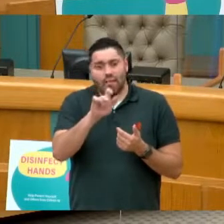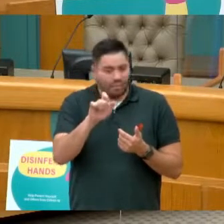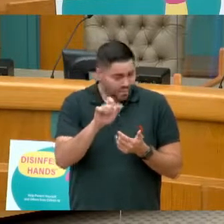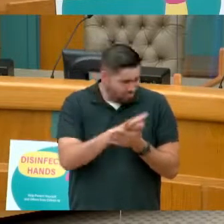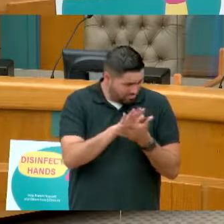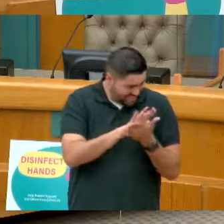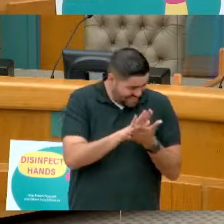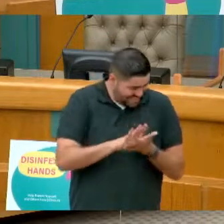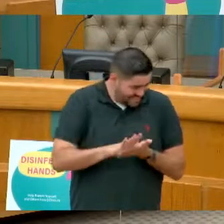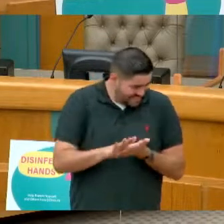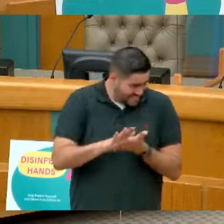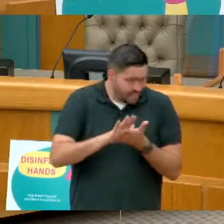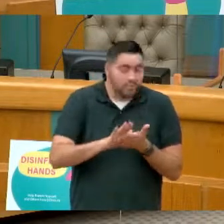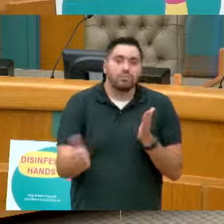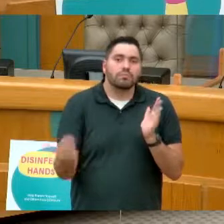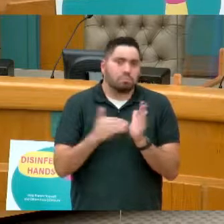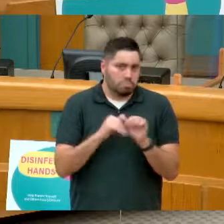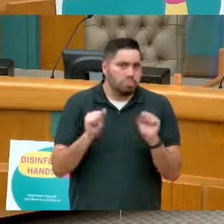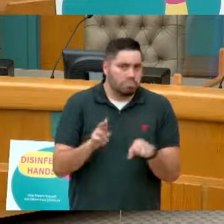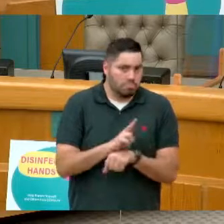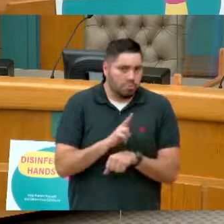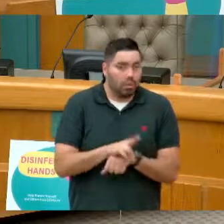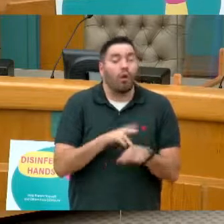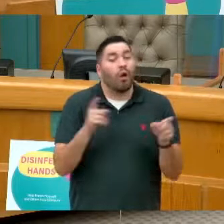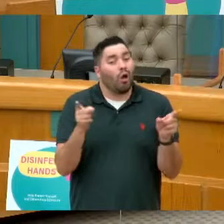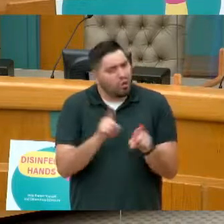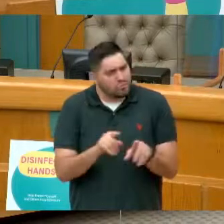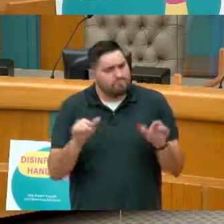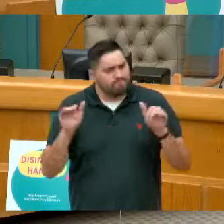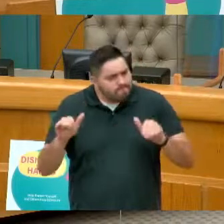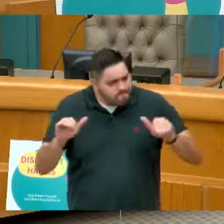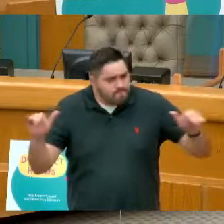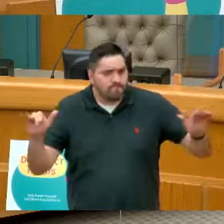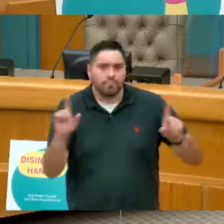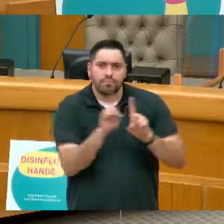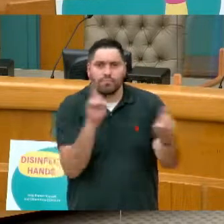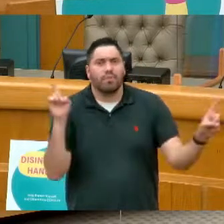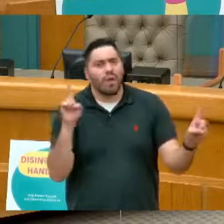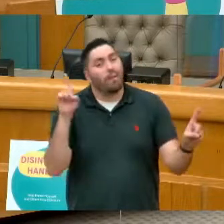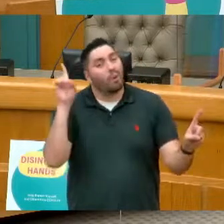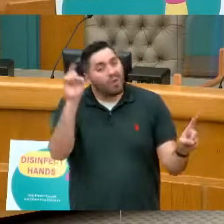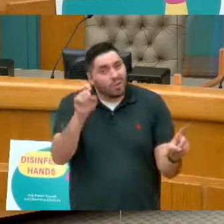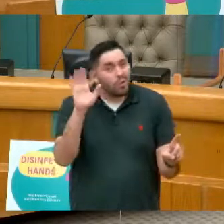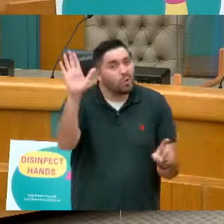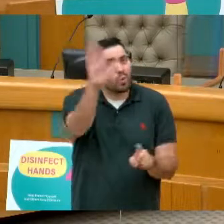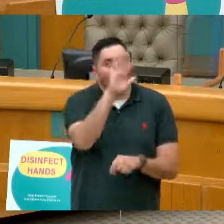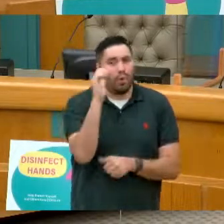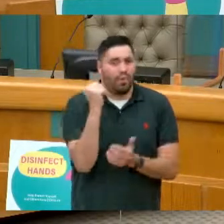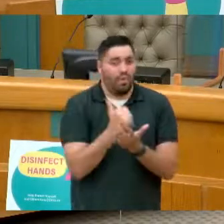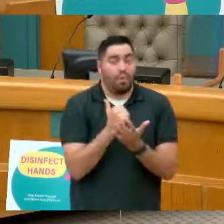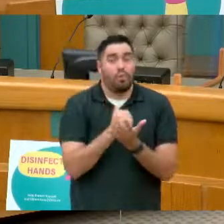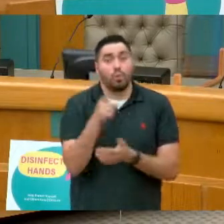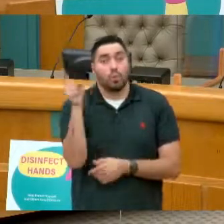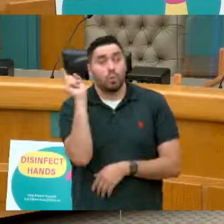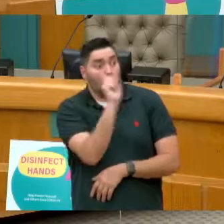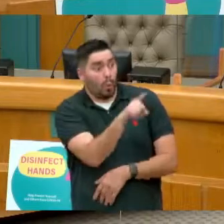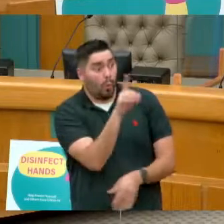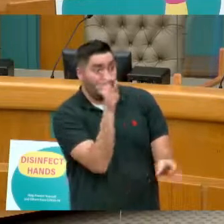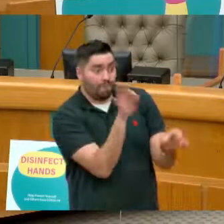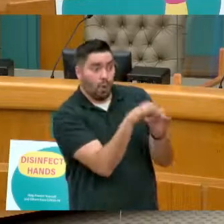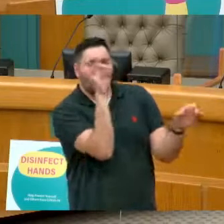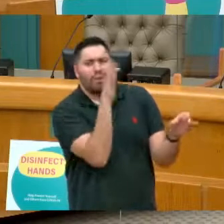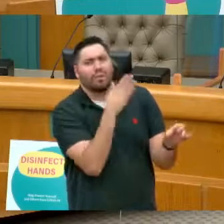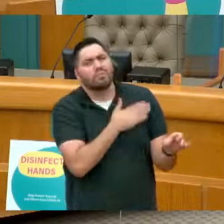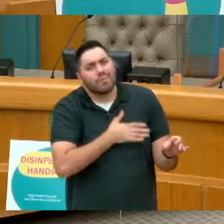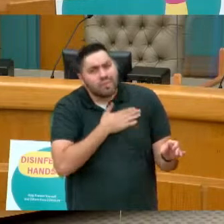also sanitizing the styluses. We have several disposable stylus pens that no voter is going to use the